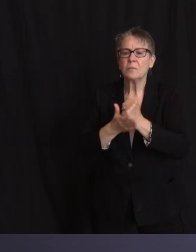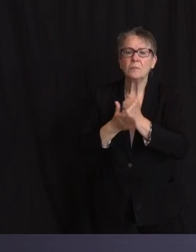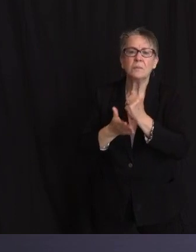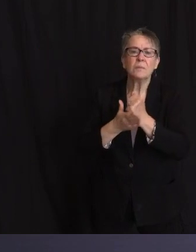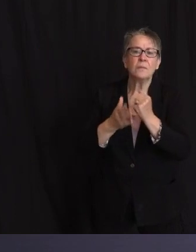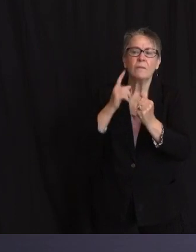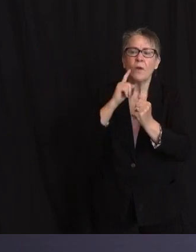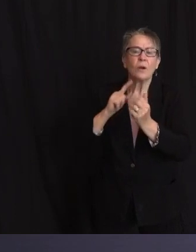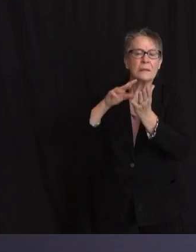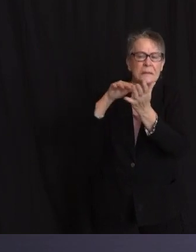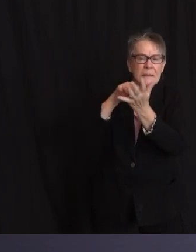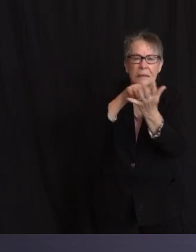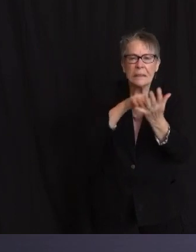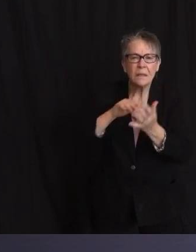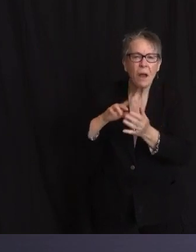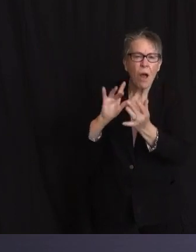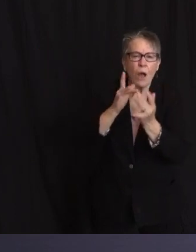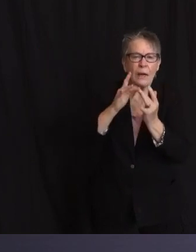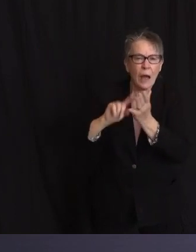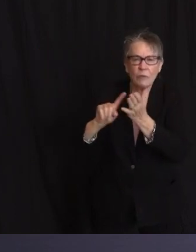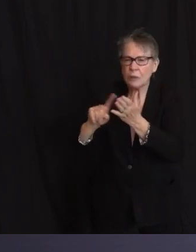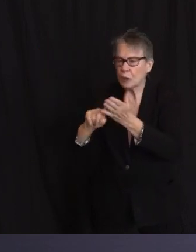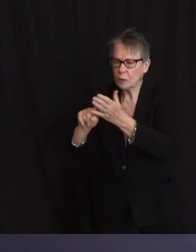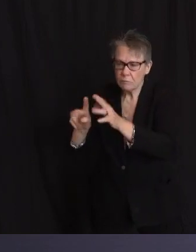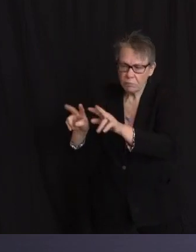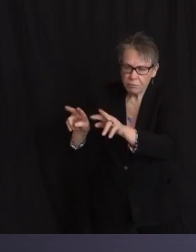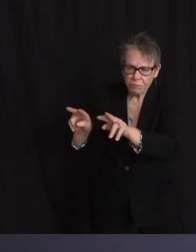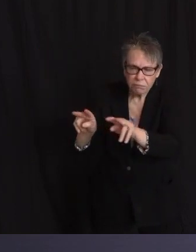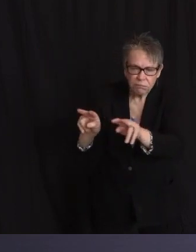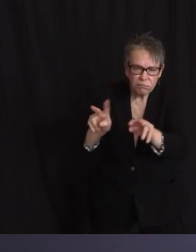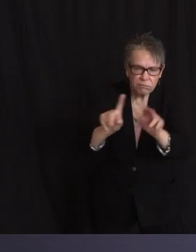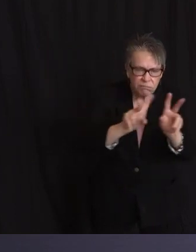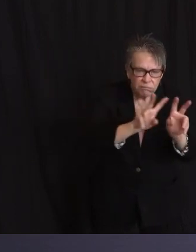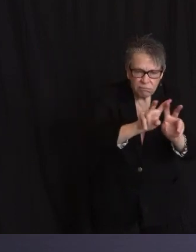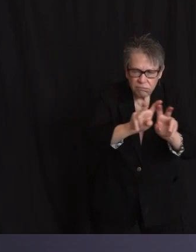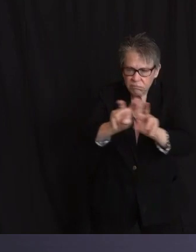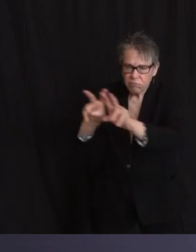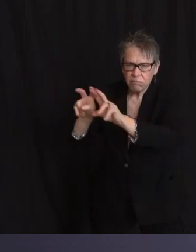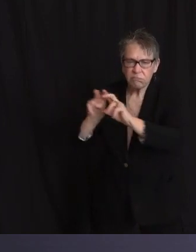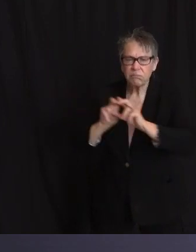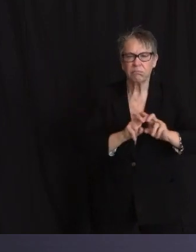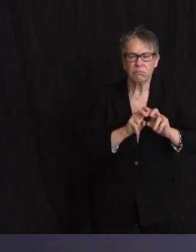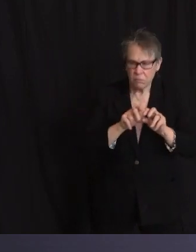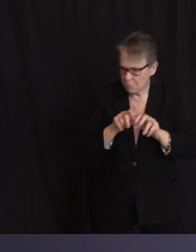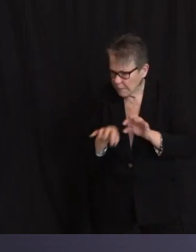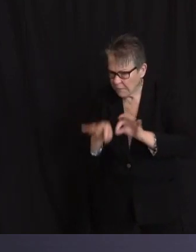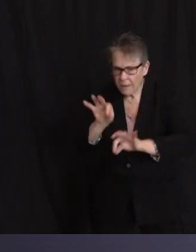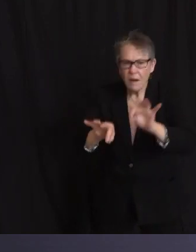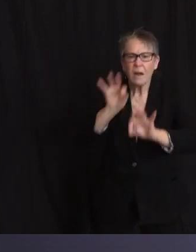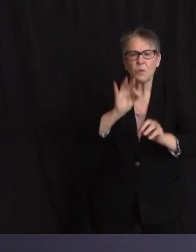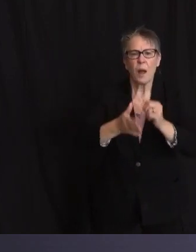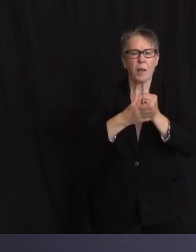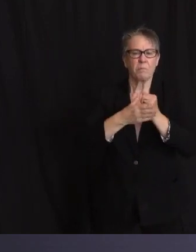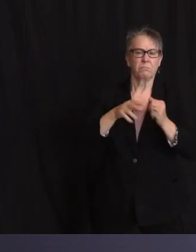testing and contact tracing is a combination of both technology and manpower. But that is